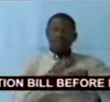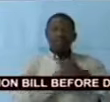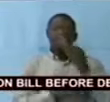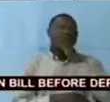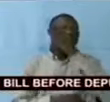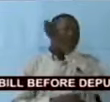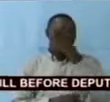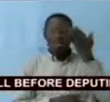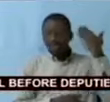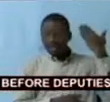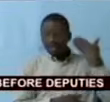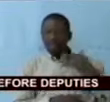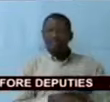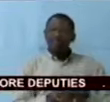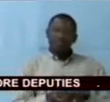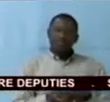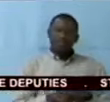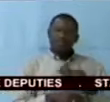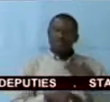wherein you are basically